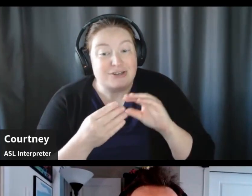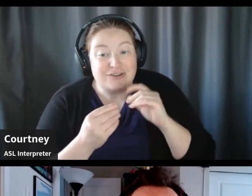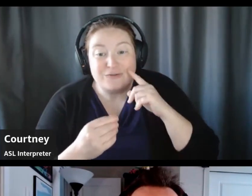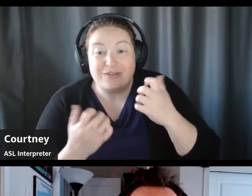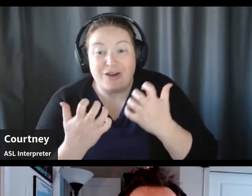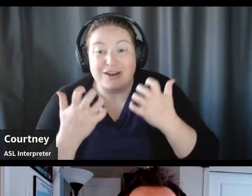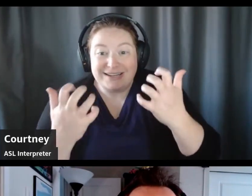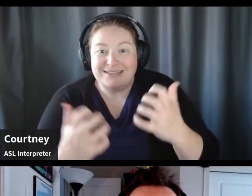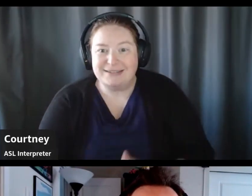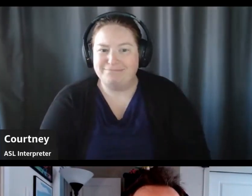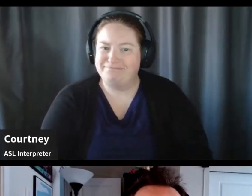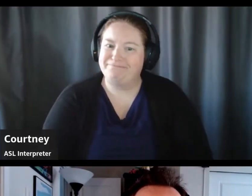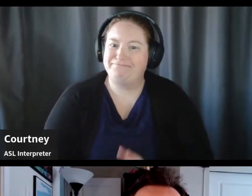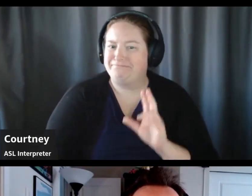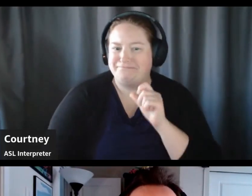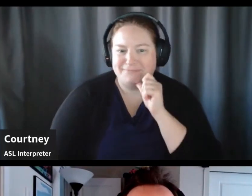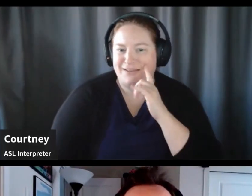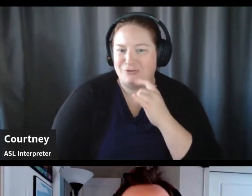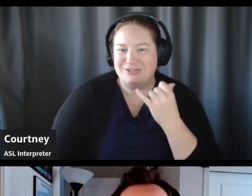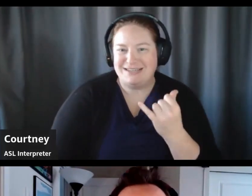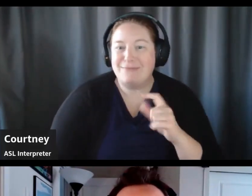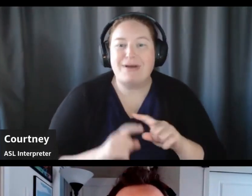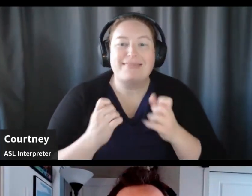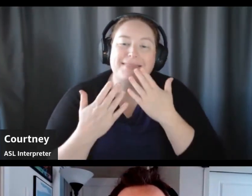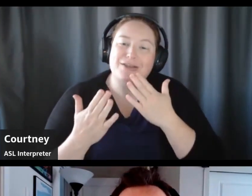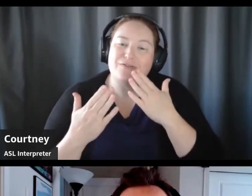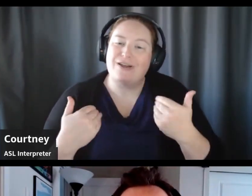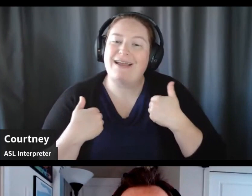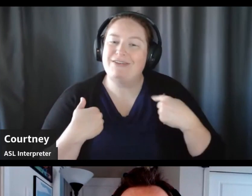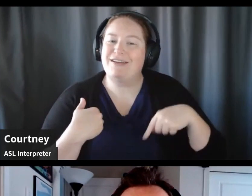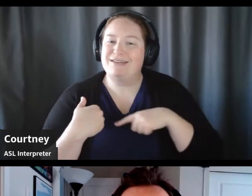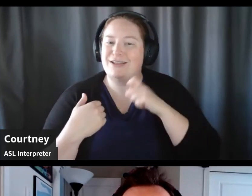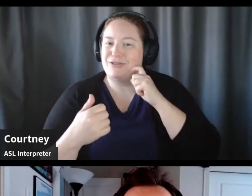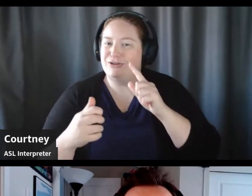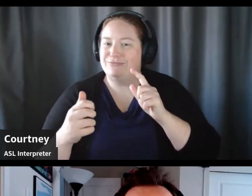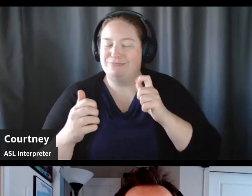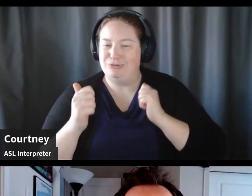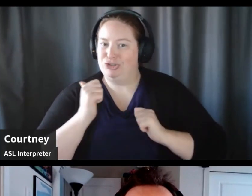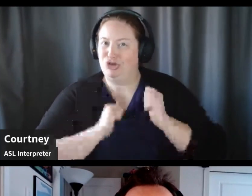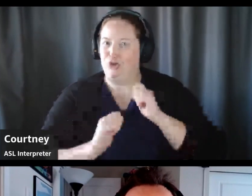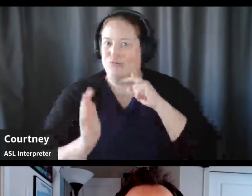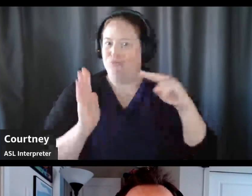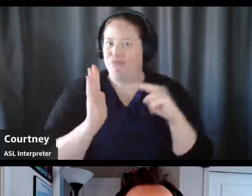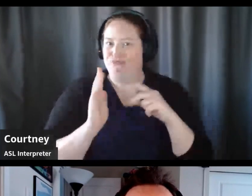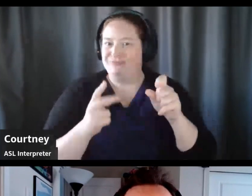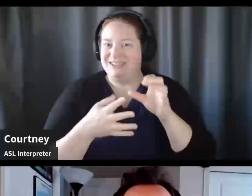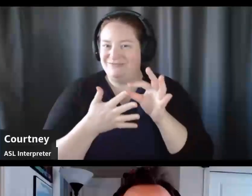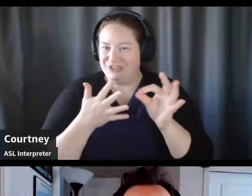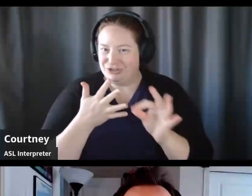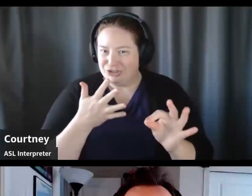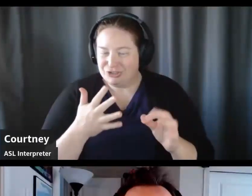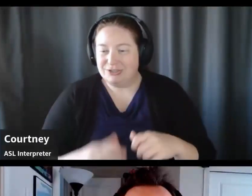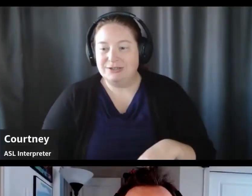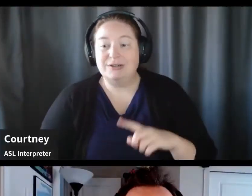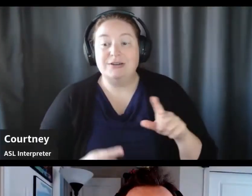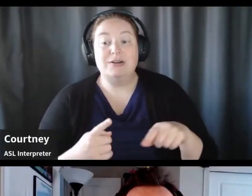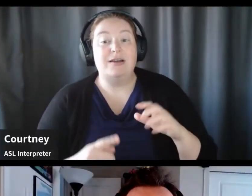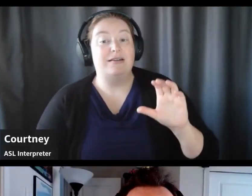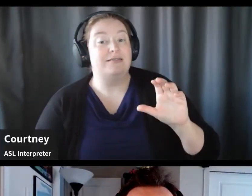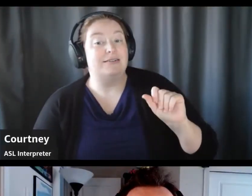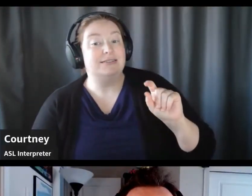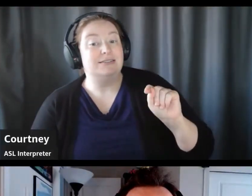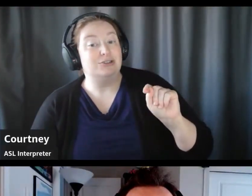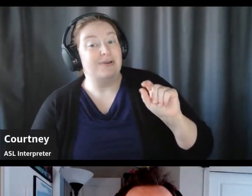today, but no, thank you for having us on the show. Please do check out this feature. We do have like, when I say call to action, we do have like an